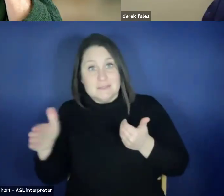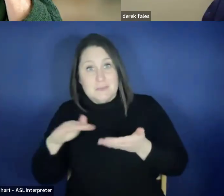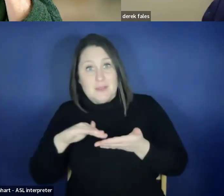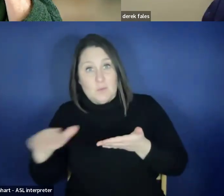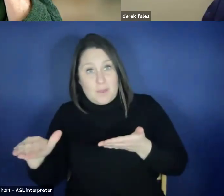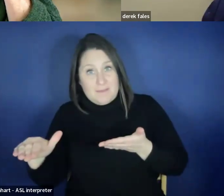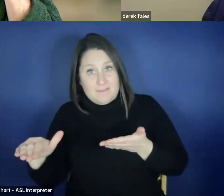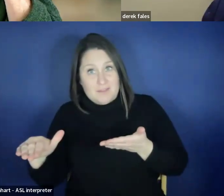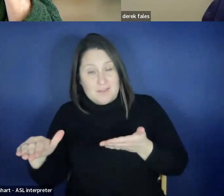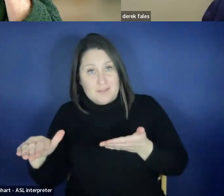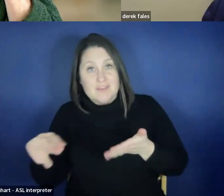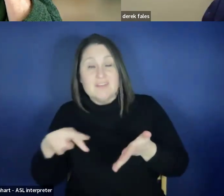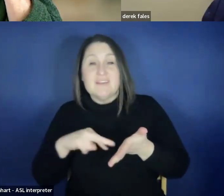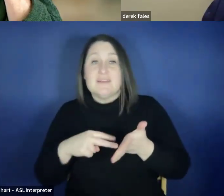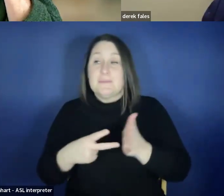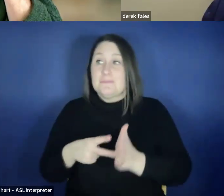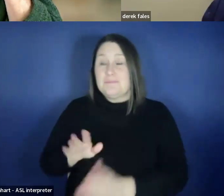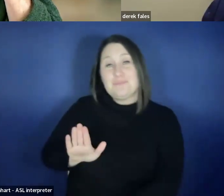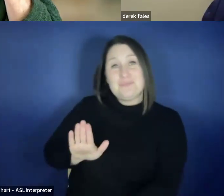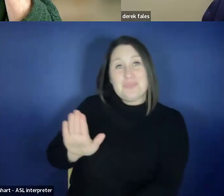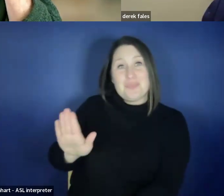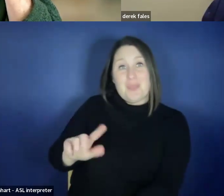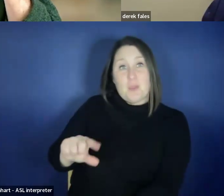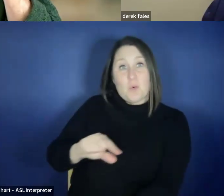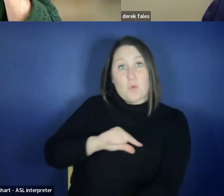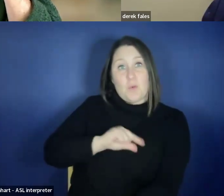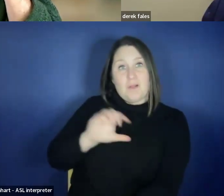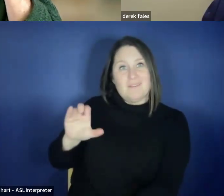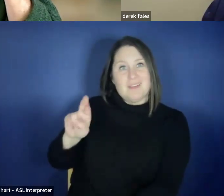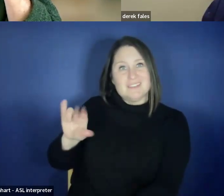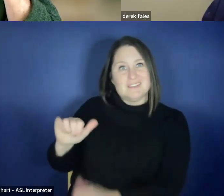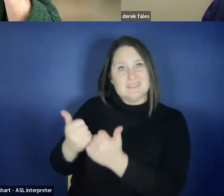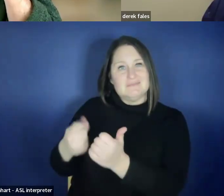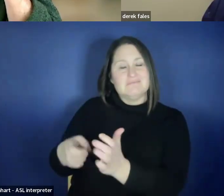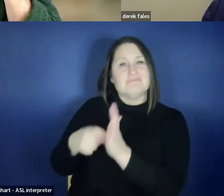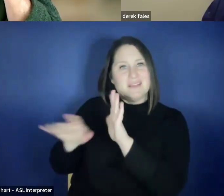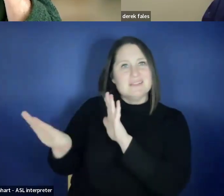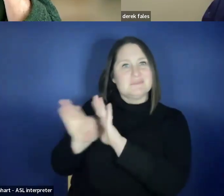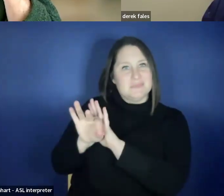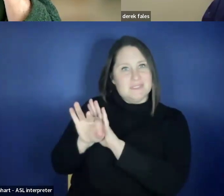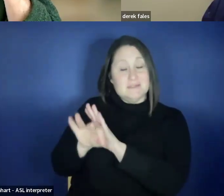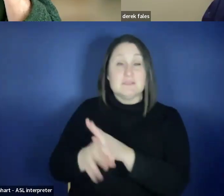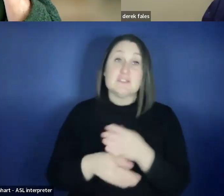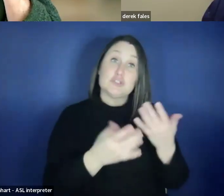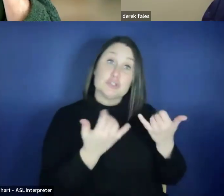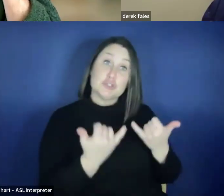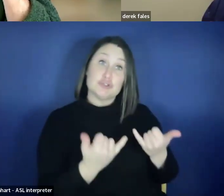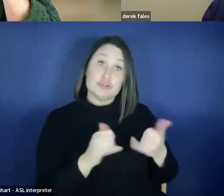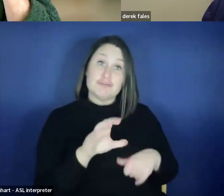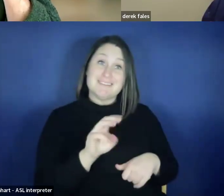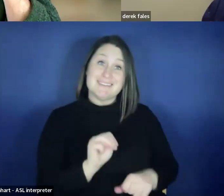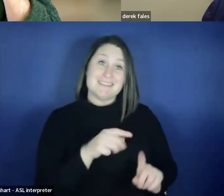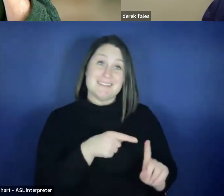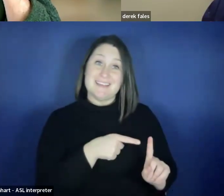choose amongst those qualified CRC agencies. And so if my case manager is